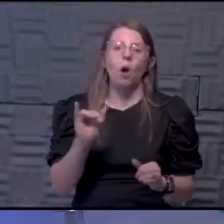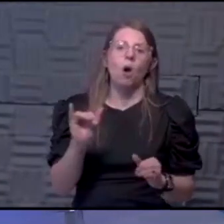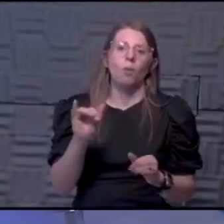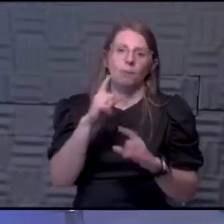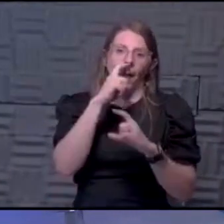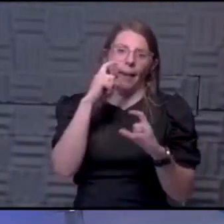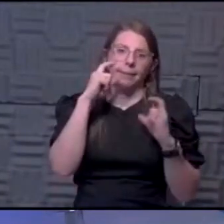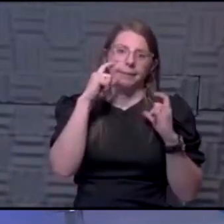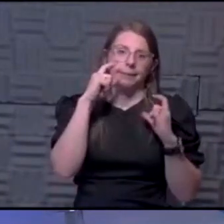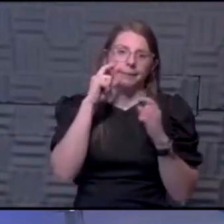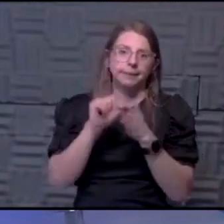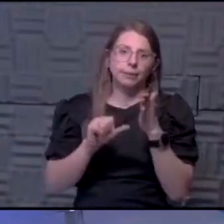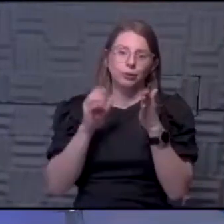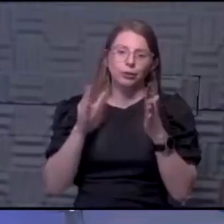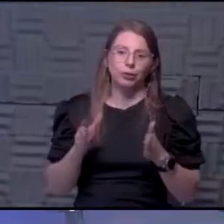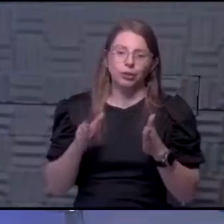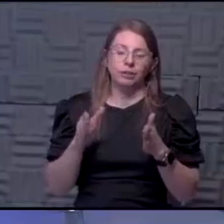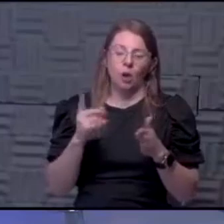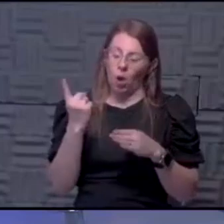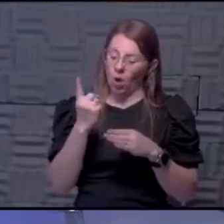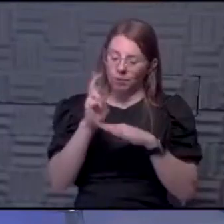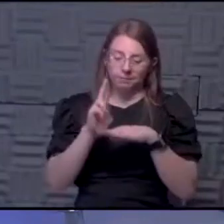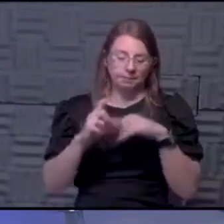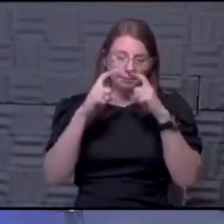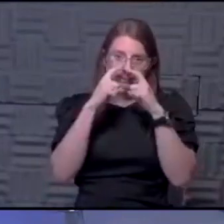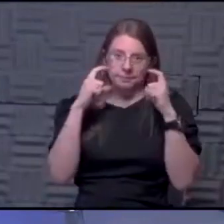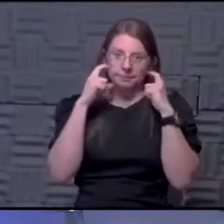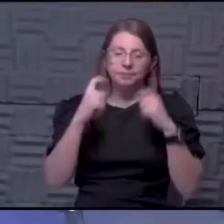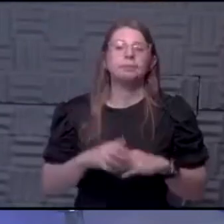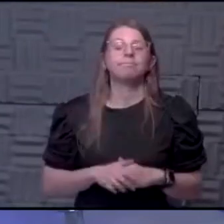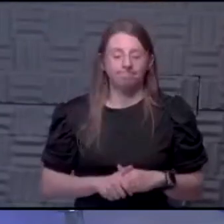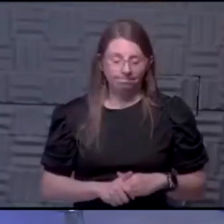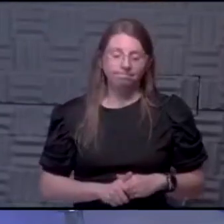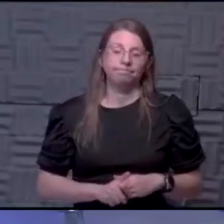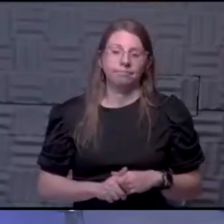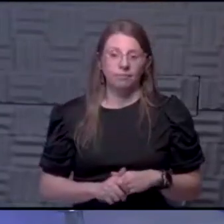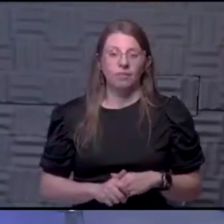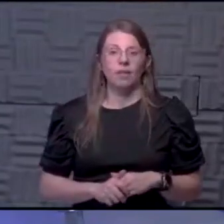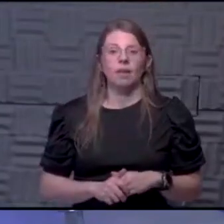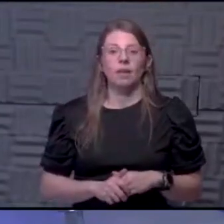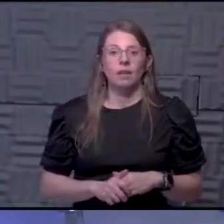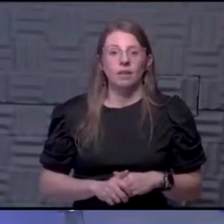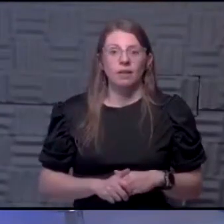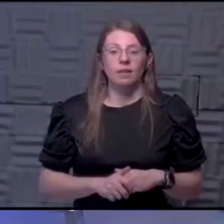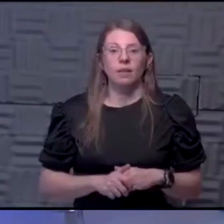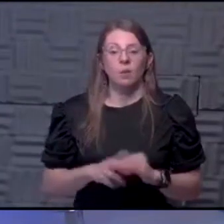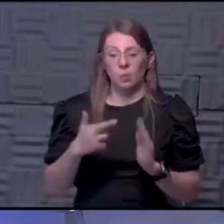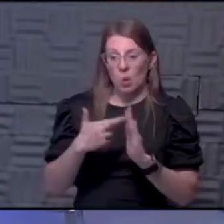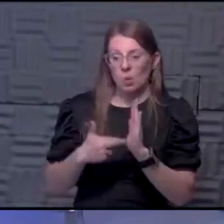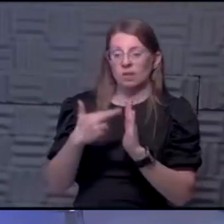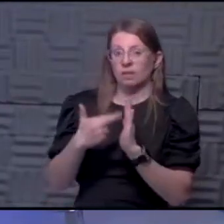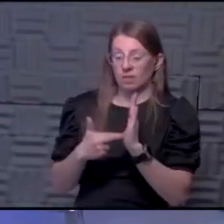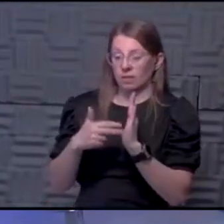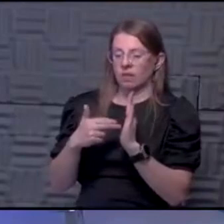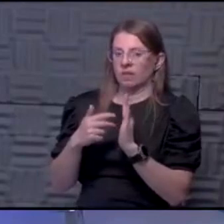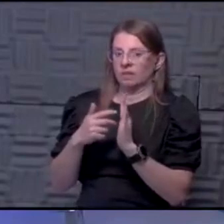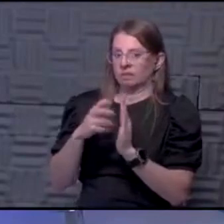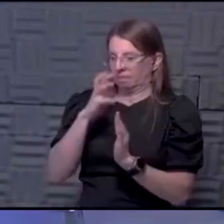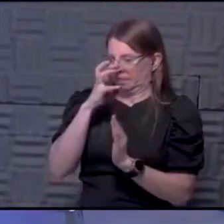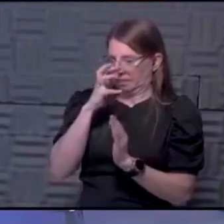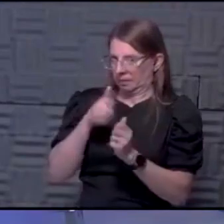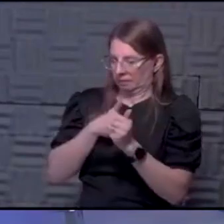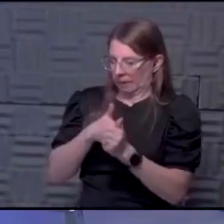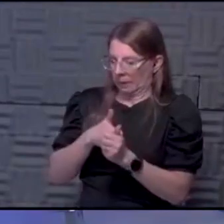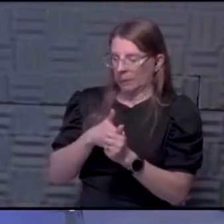masks. And surgeons, you always wear masks. Yep. There's a lot of very meticulous rules which we follow to the